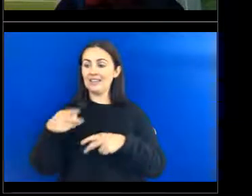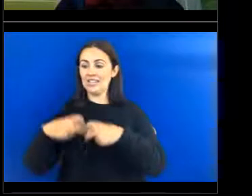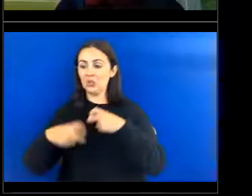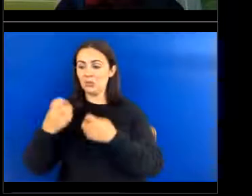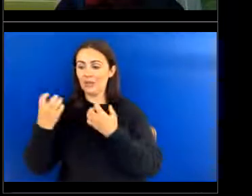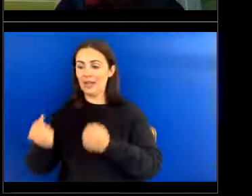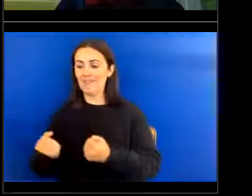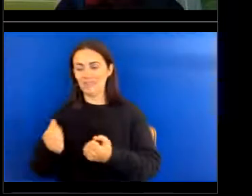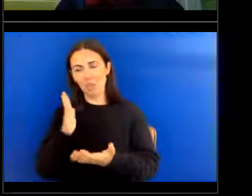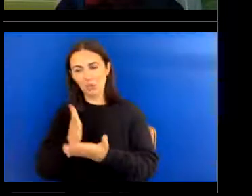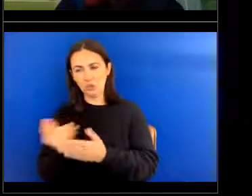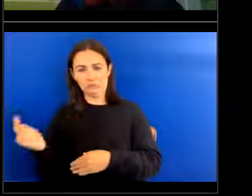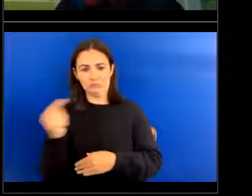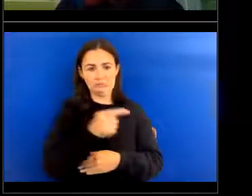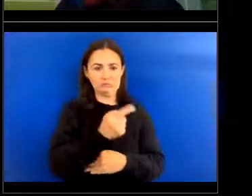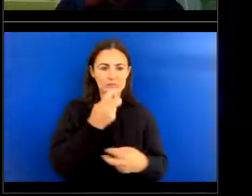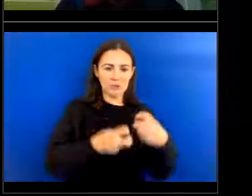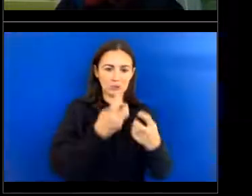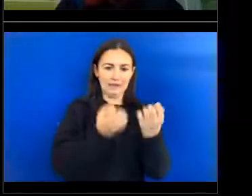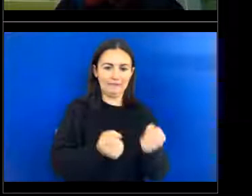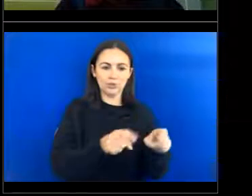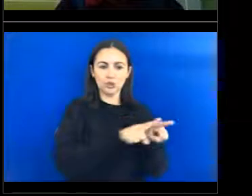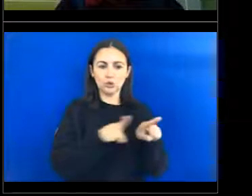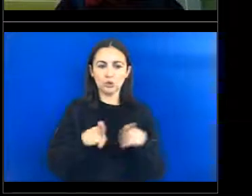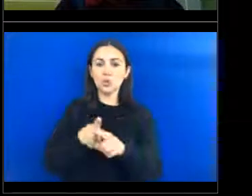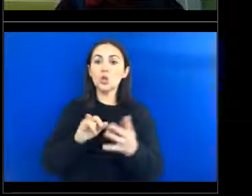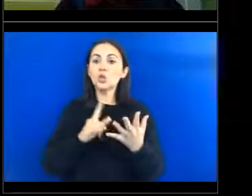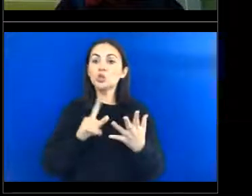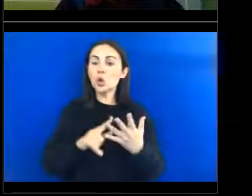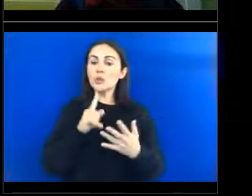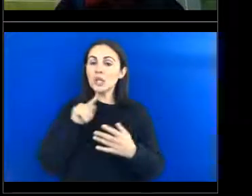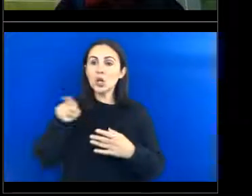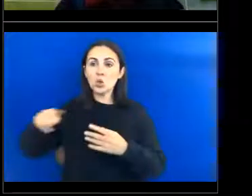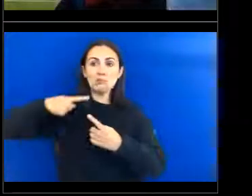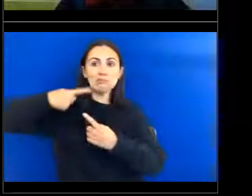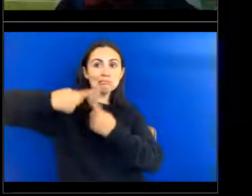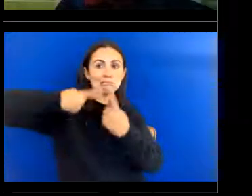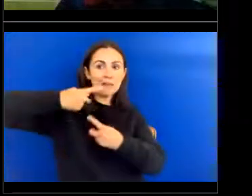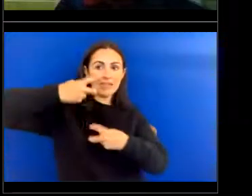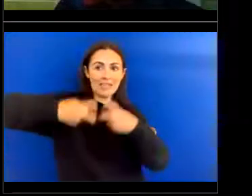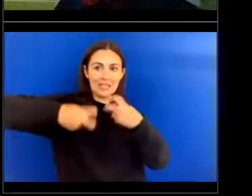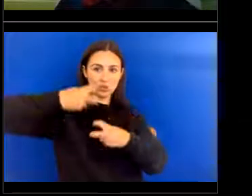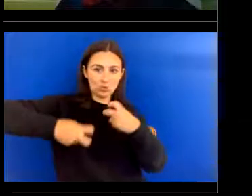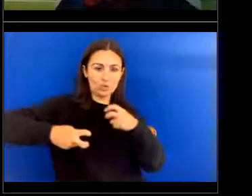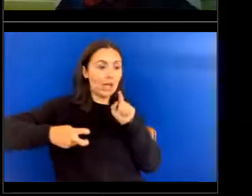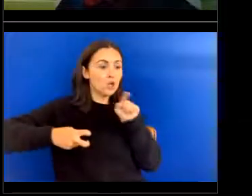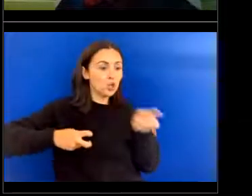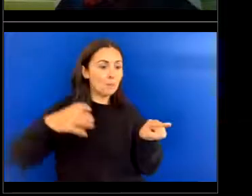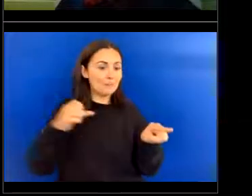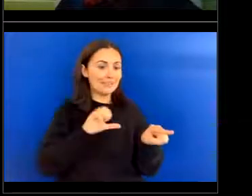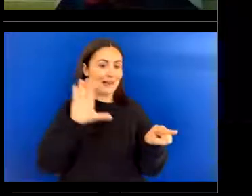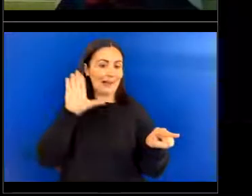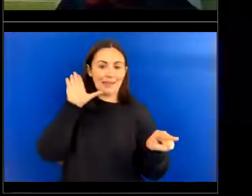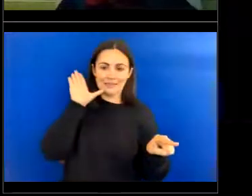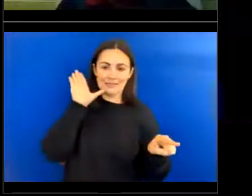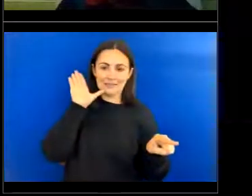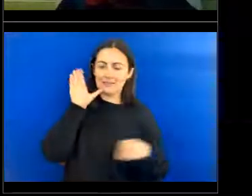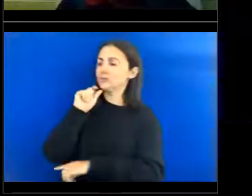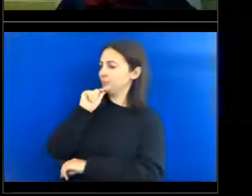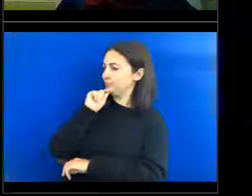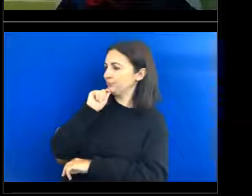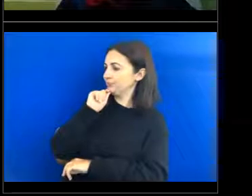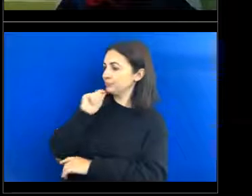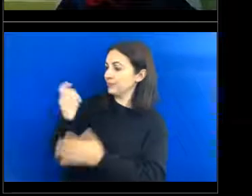on the other side. So we ask people to listen. It's very important to listen as well as speak in mediation. And then when they've